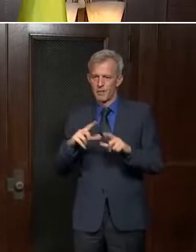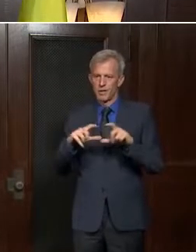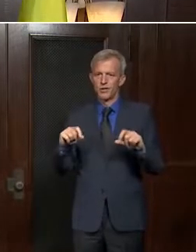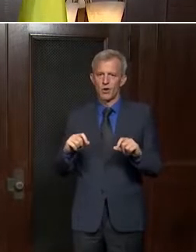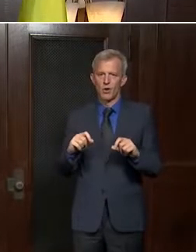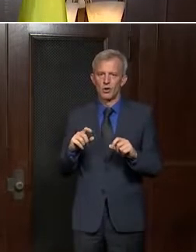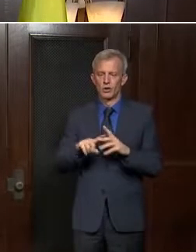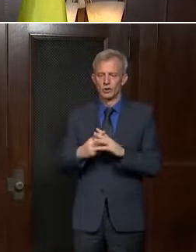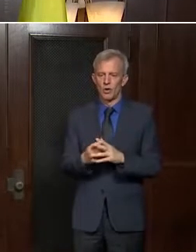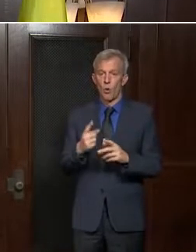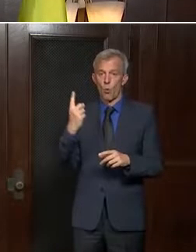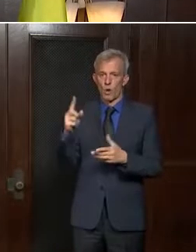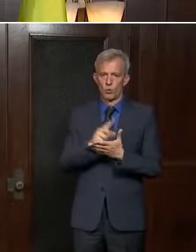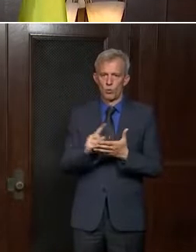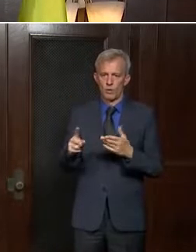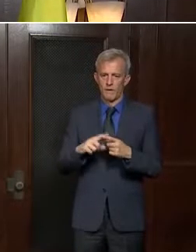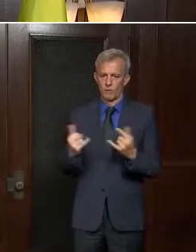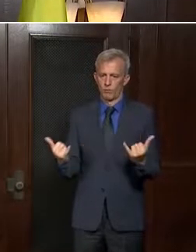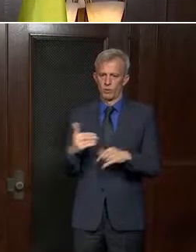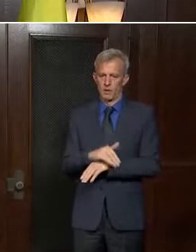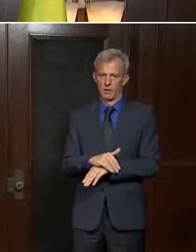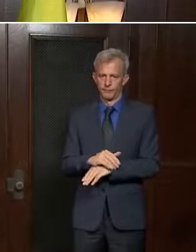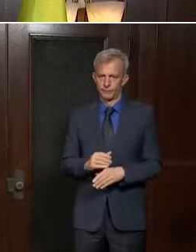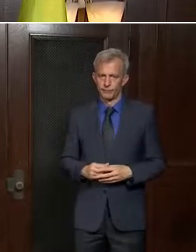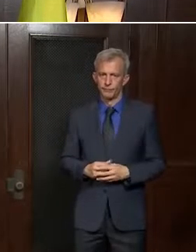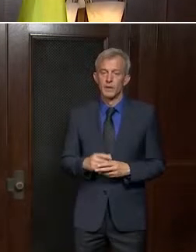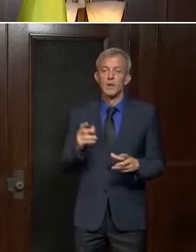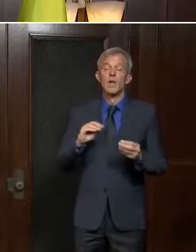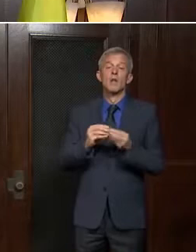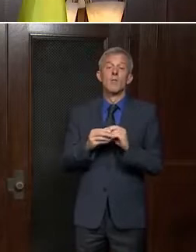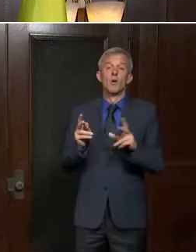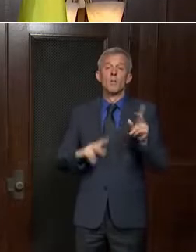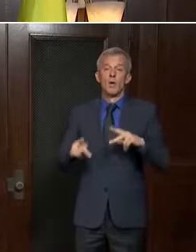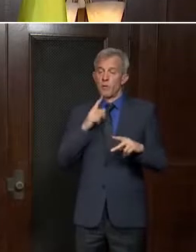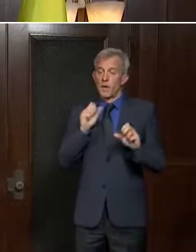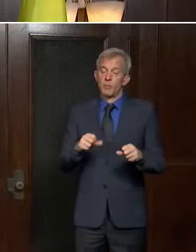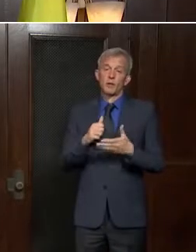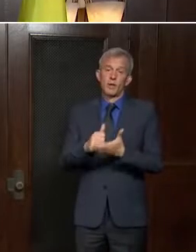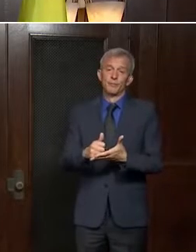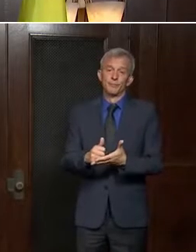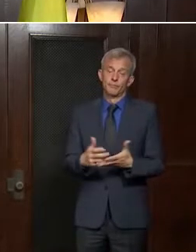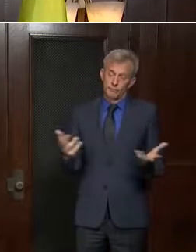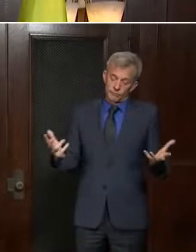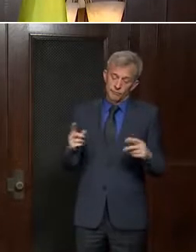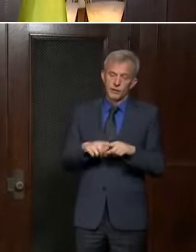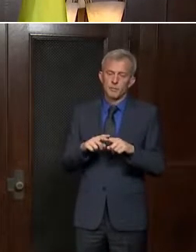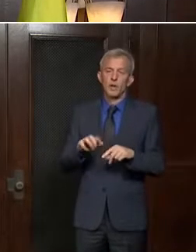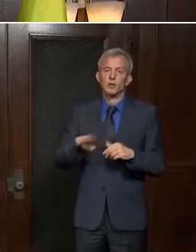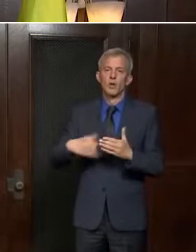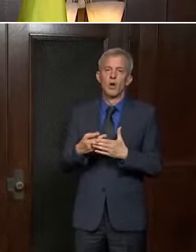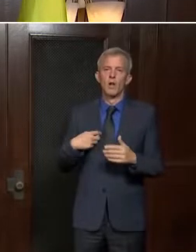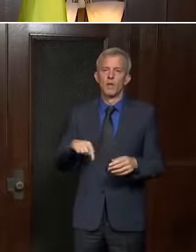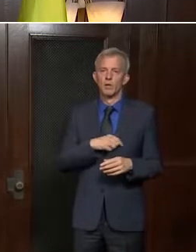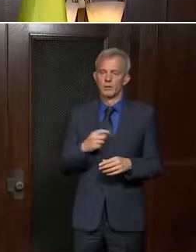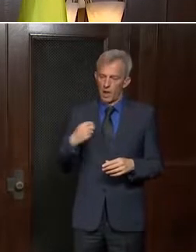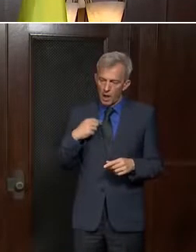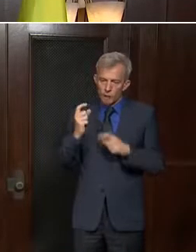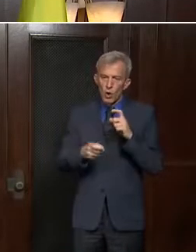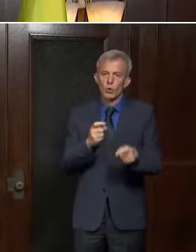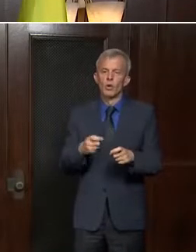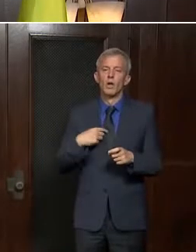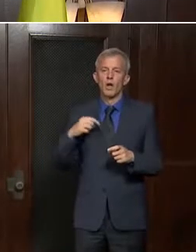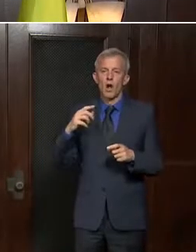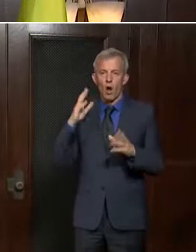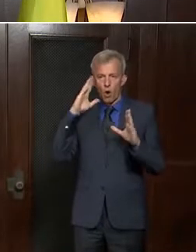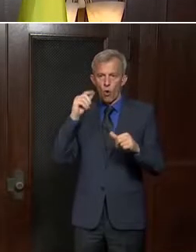1 week from tonight. The number of people we'll be able to help, that depends on all of us. I've certainly donated. I hope all of you will